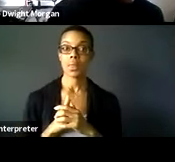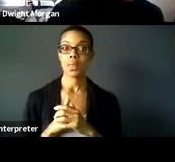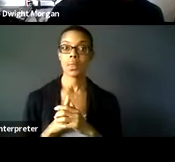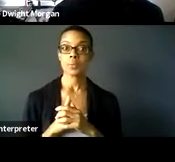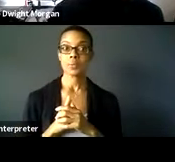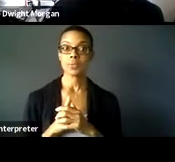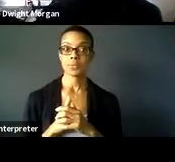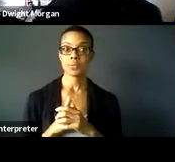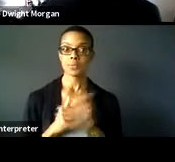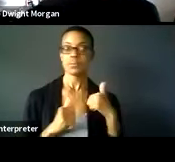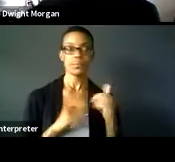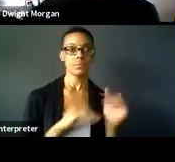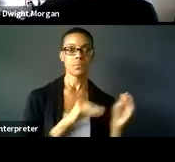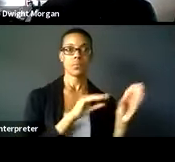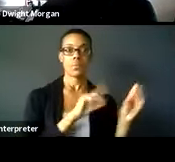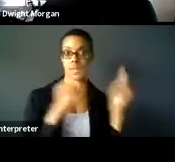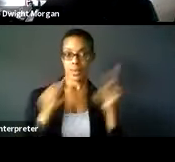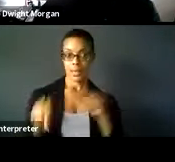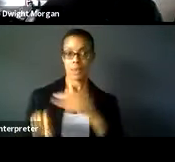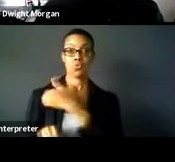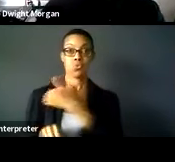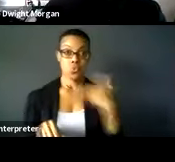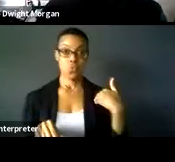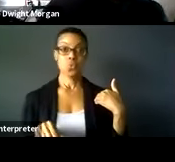I came to Toronto even speaking